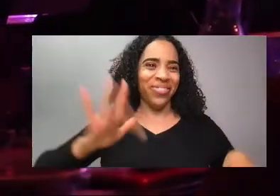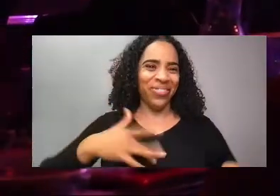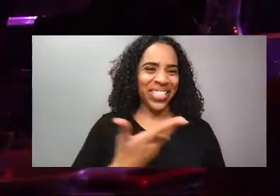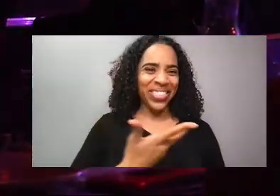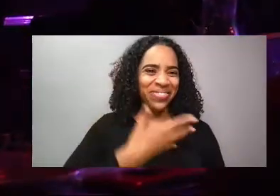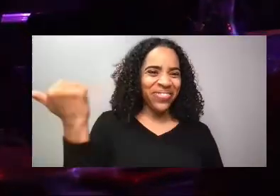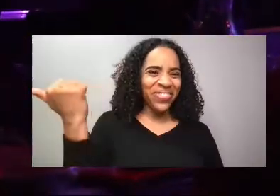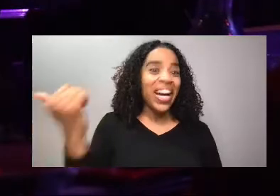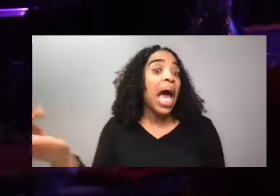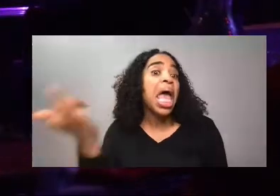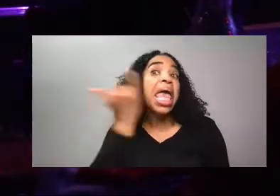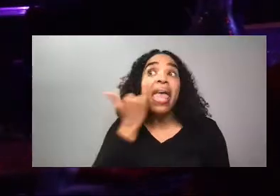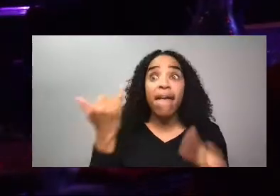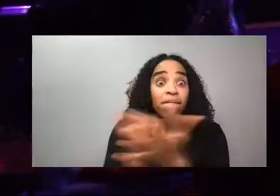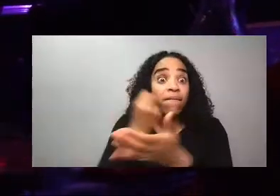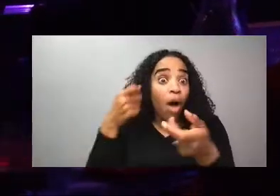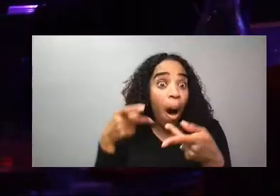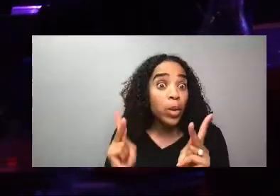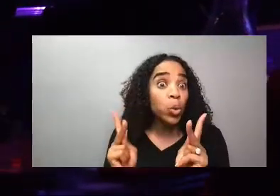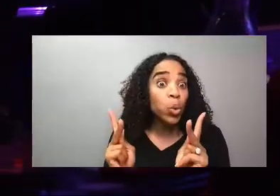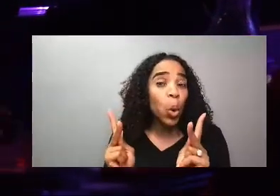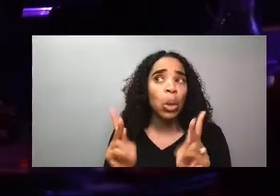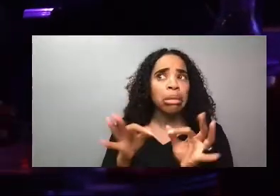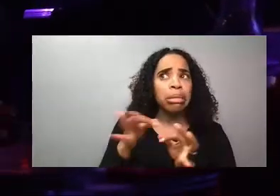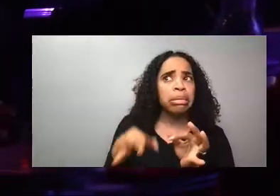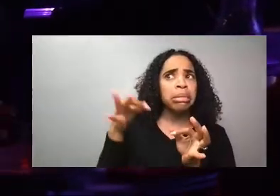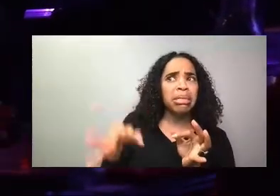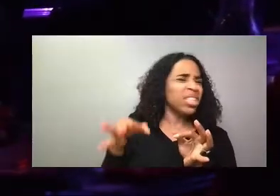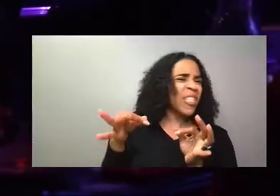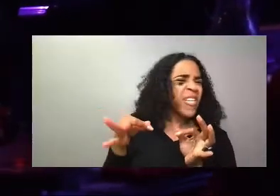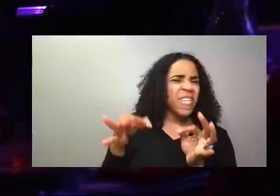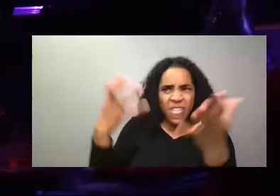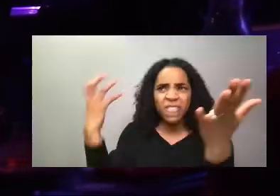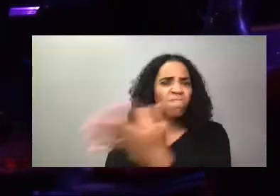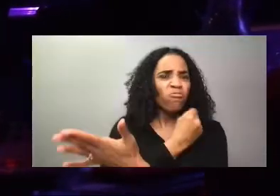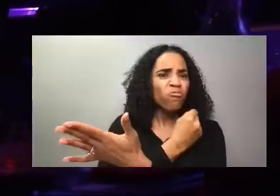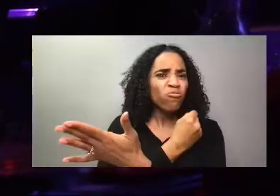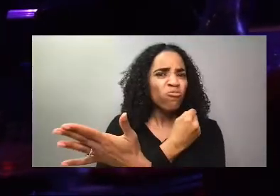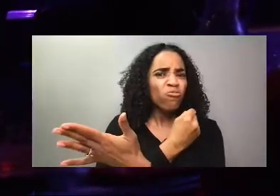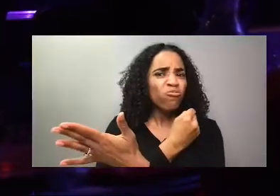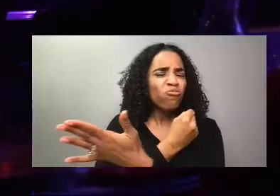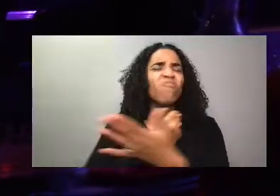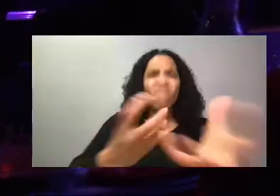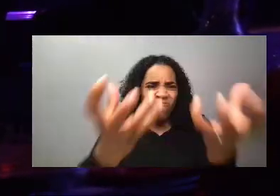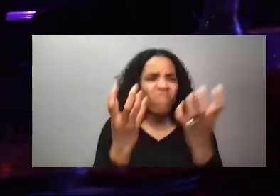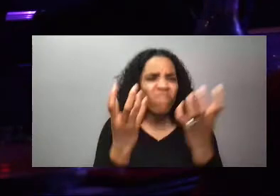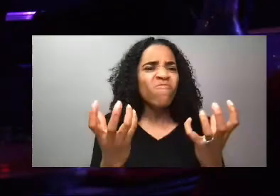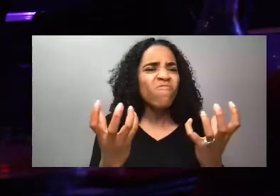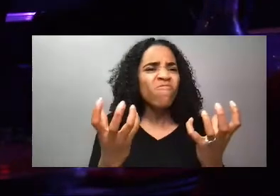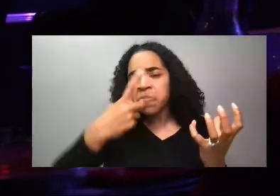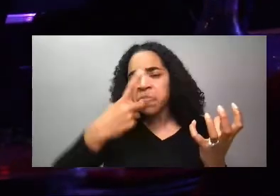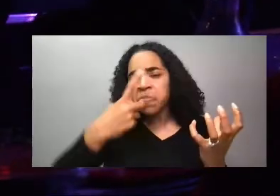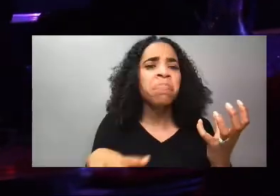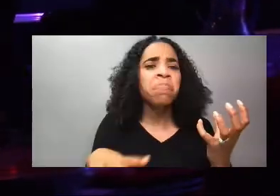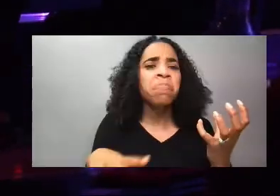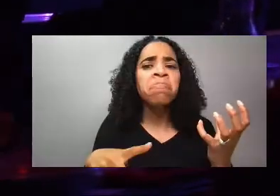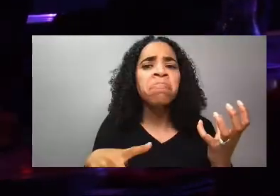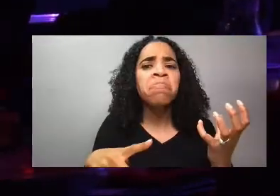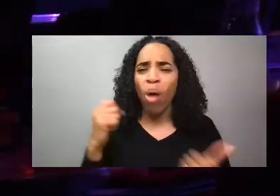opportunity knocks, when possibility calls, take the bull by the horns. Grab life by the balls. You gotta earn a